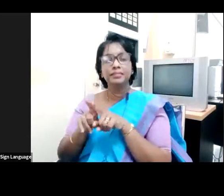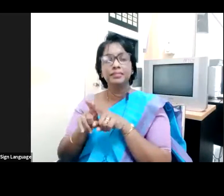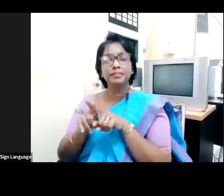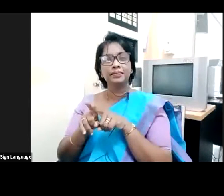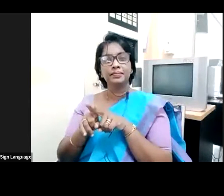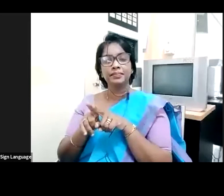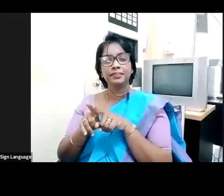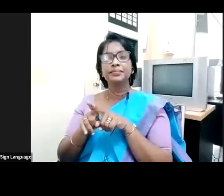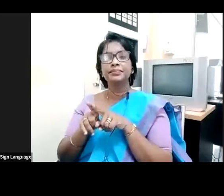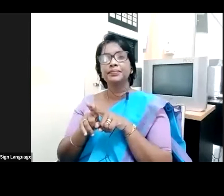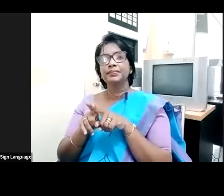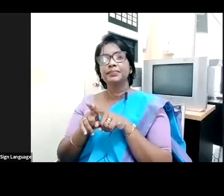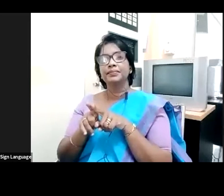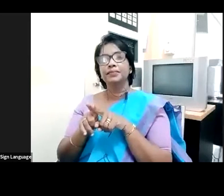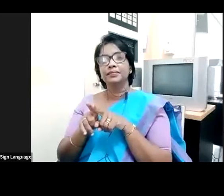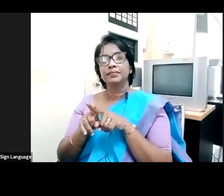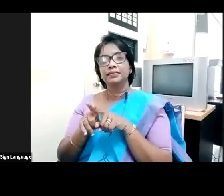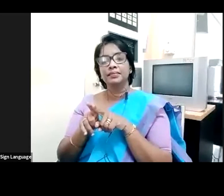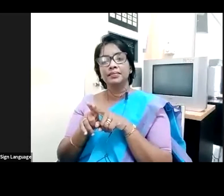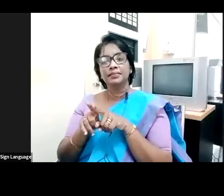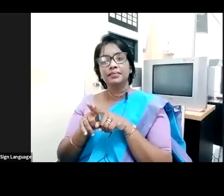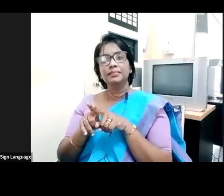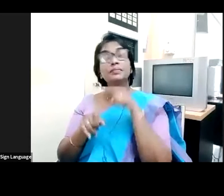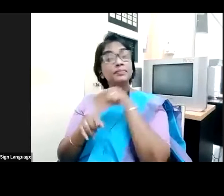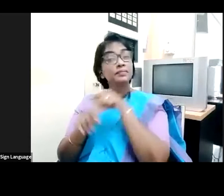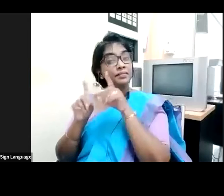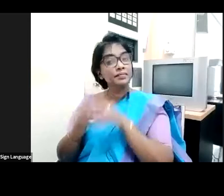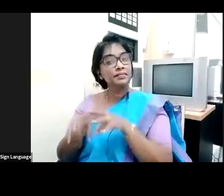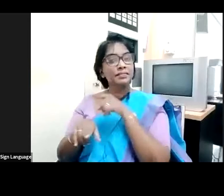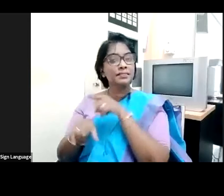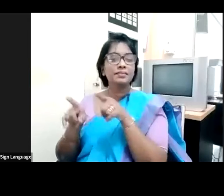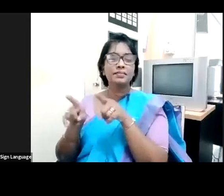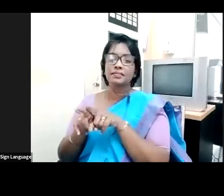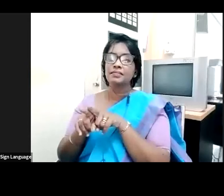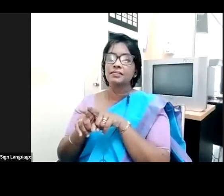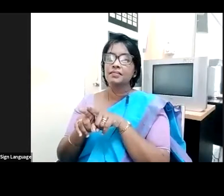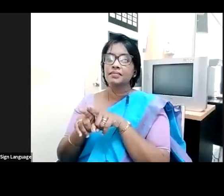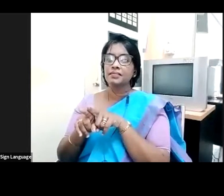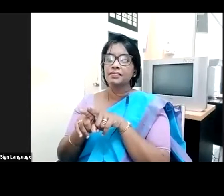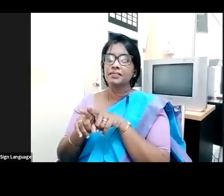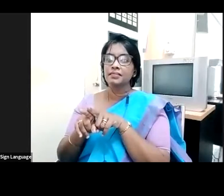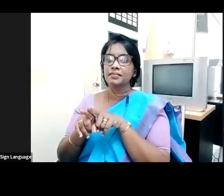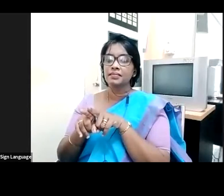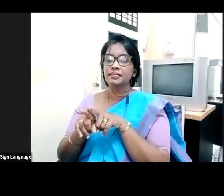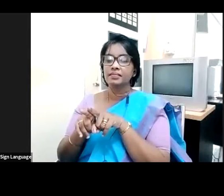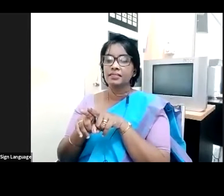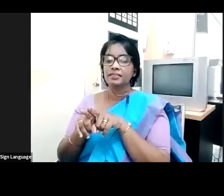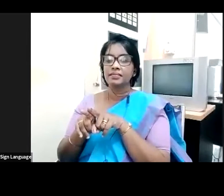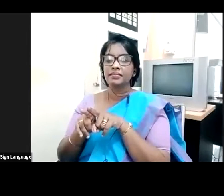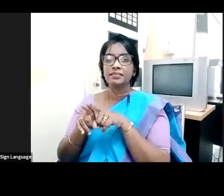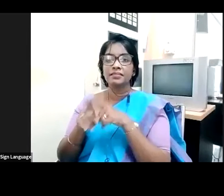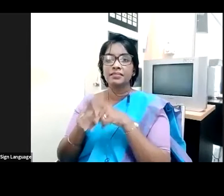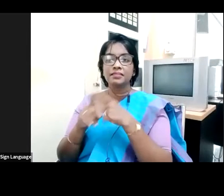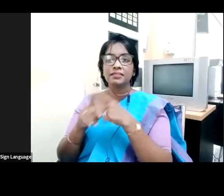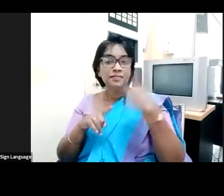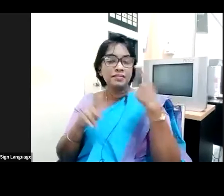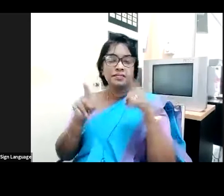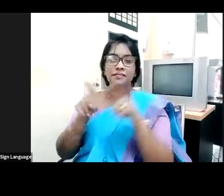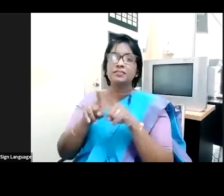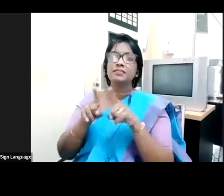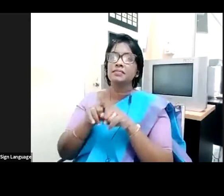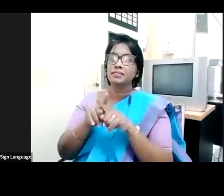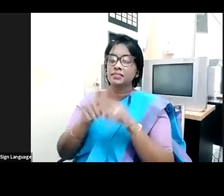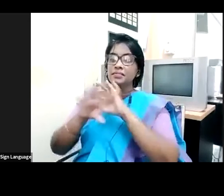that this has been brought about by a new normal brought about by the pandemic. I think this was